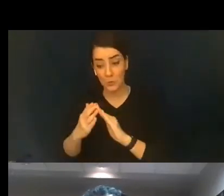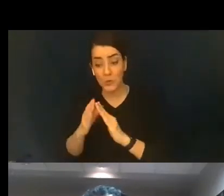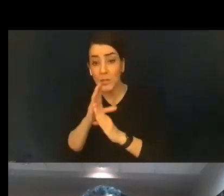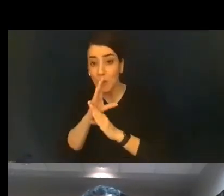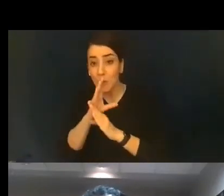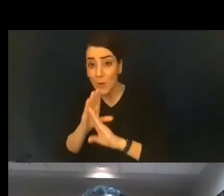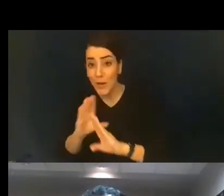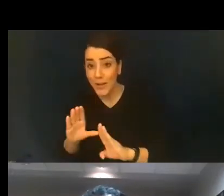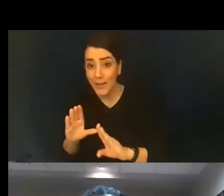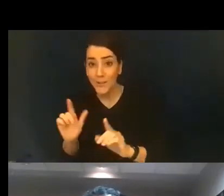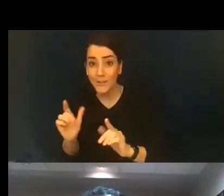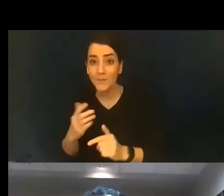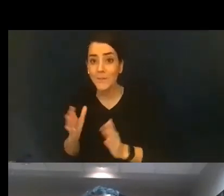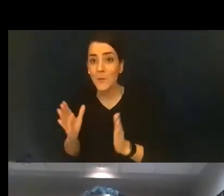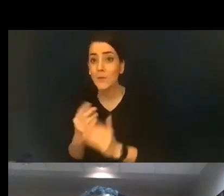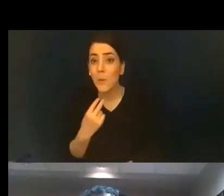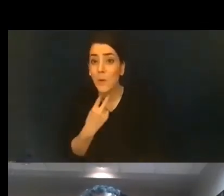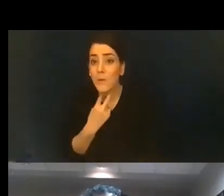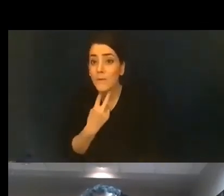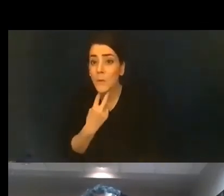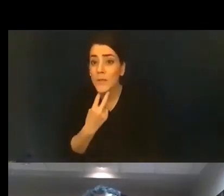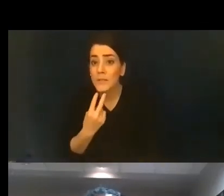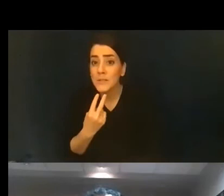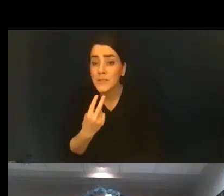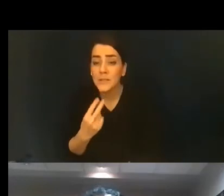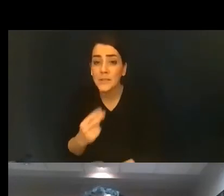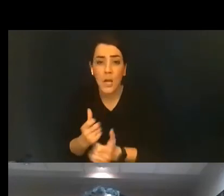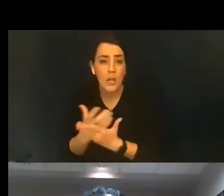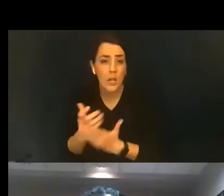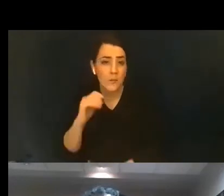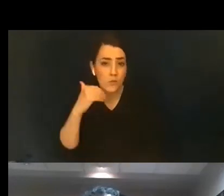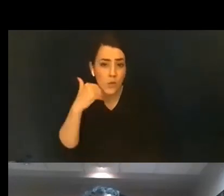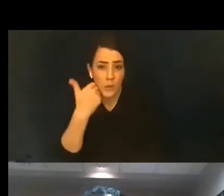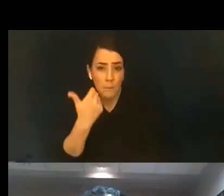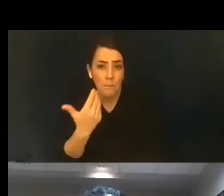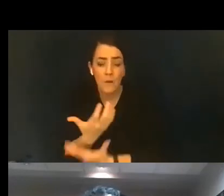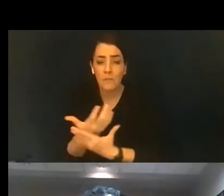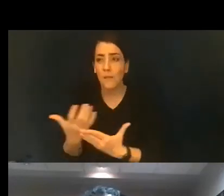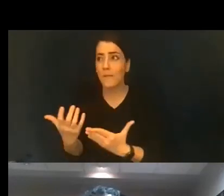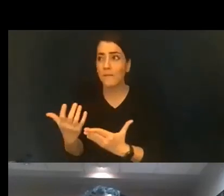and the language barrier